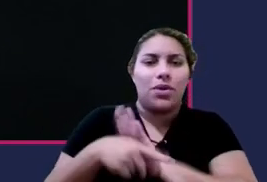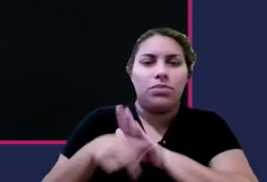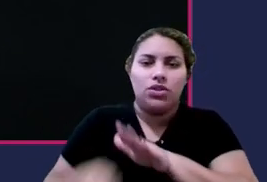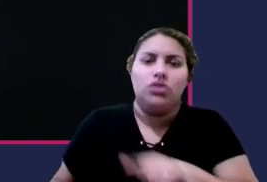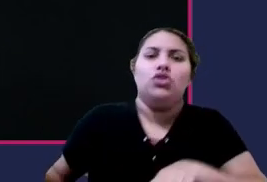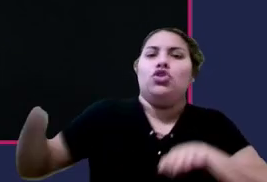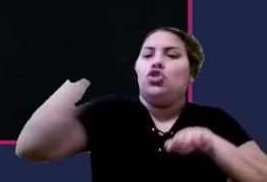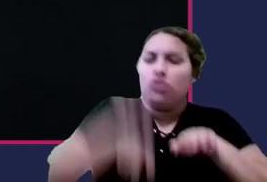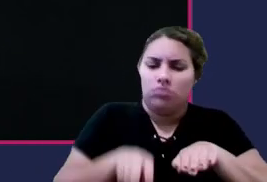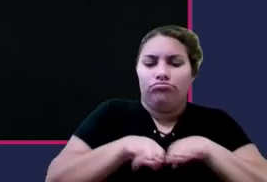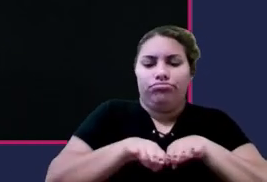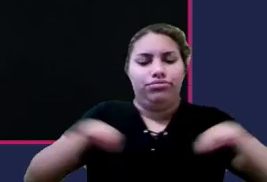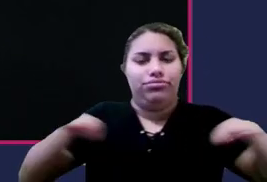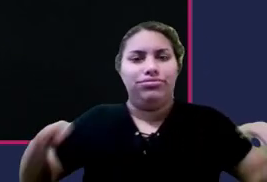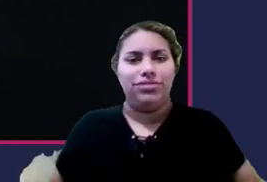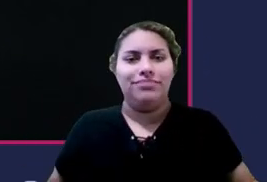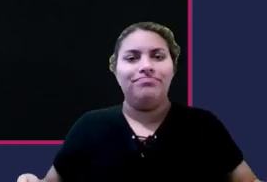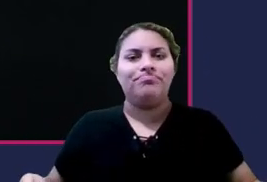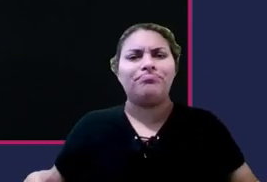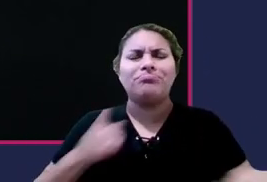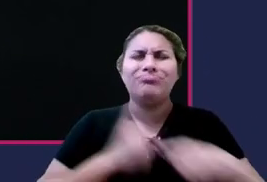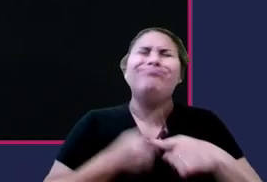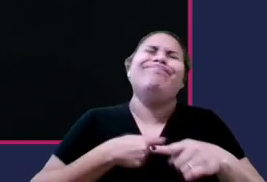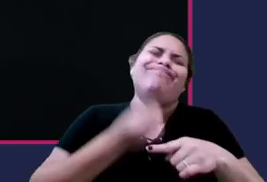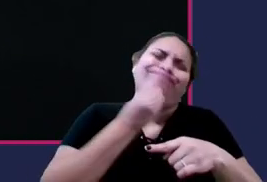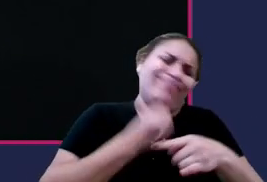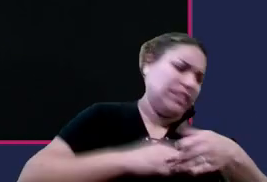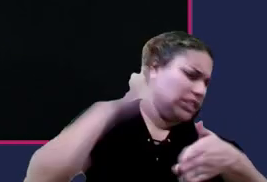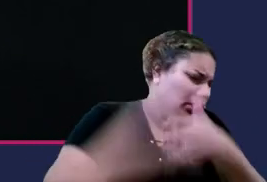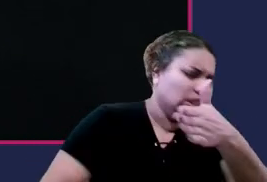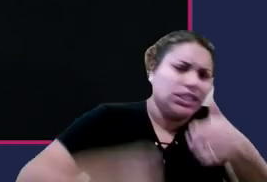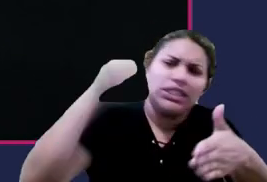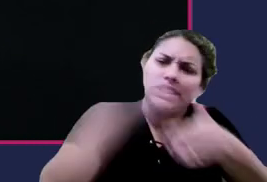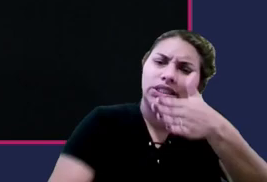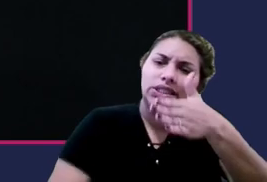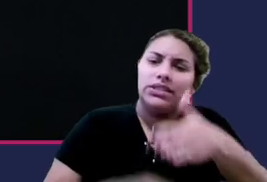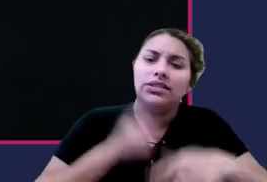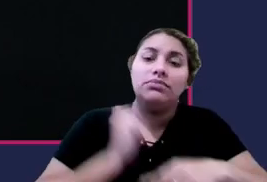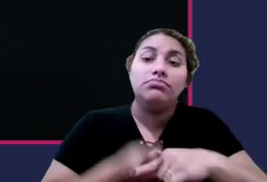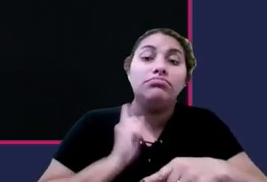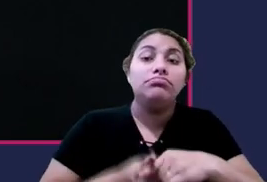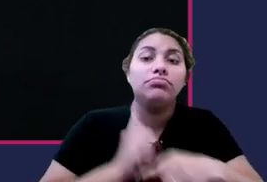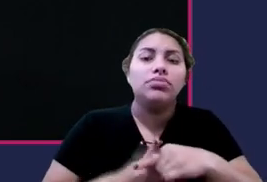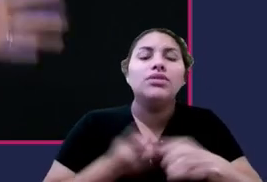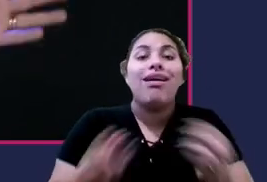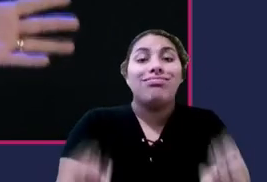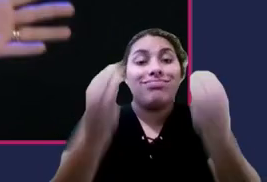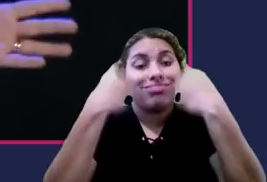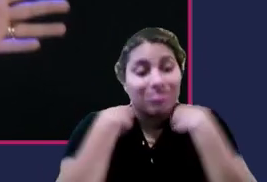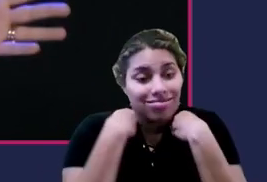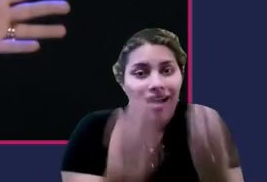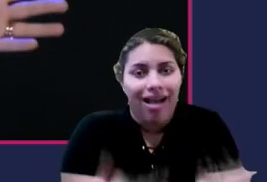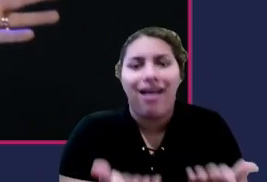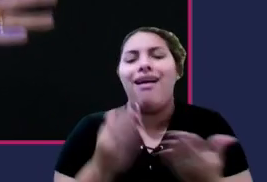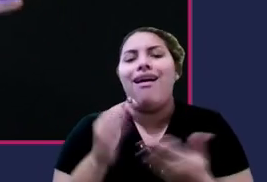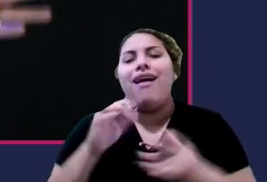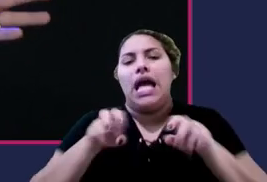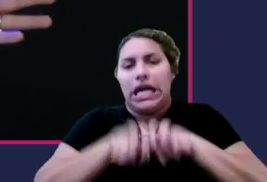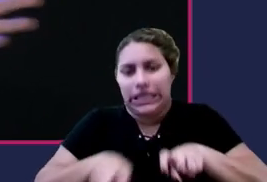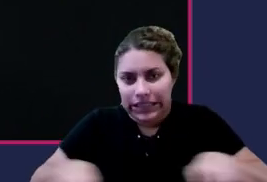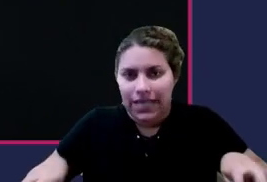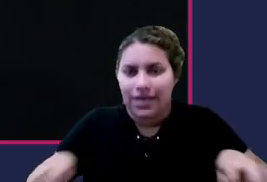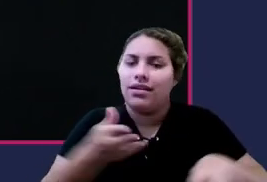so much to have a seat at CONITAC, because when you give this